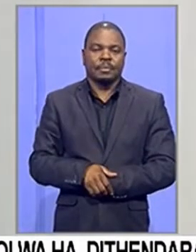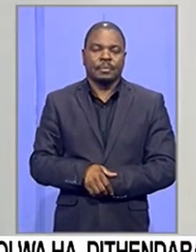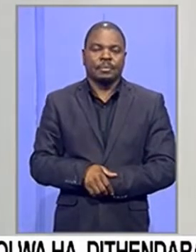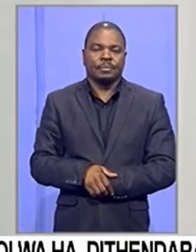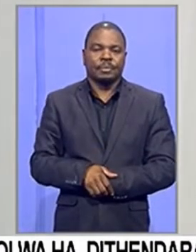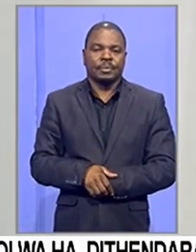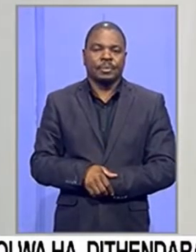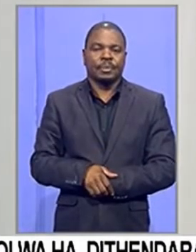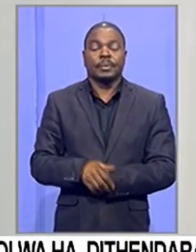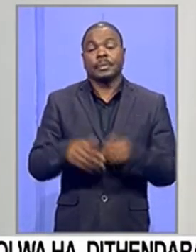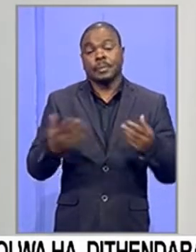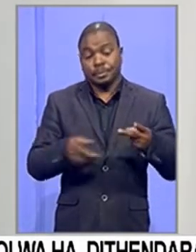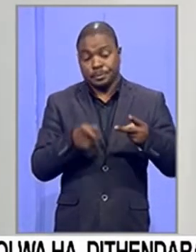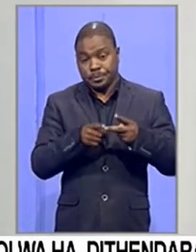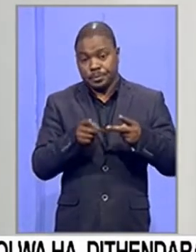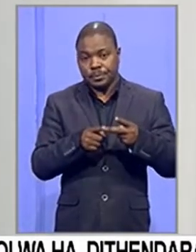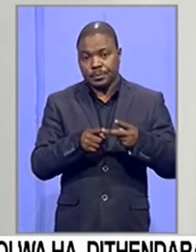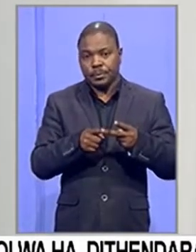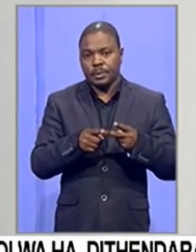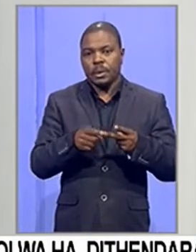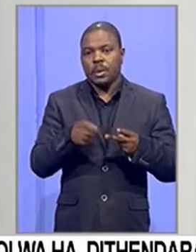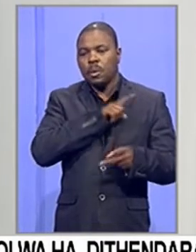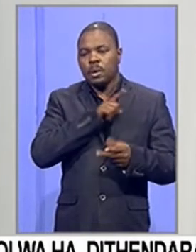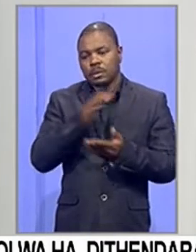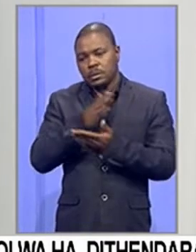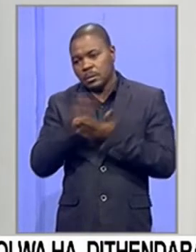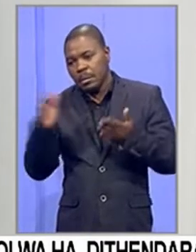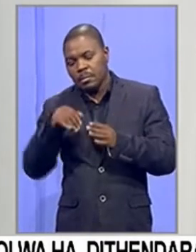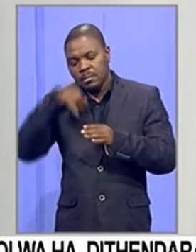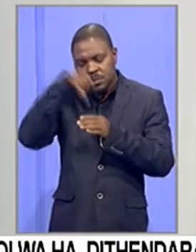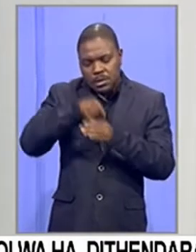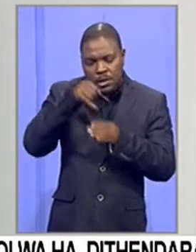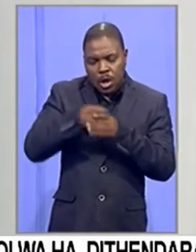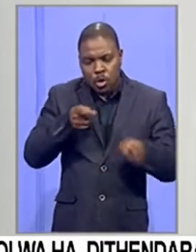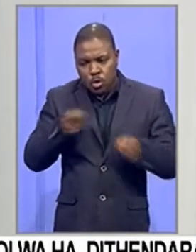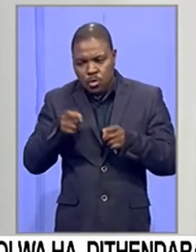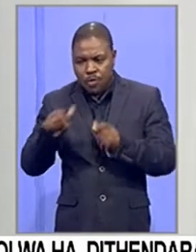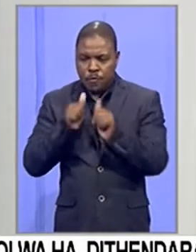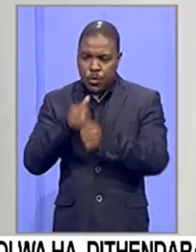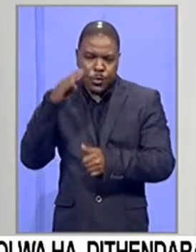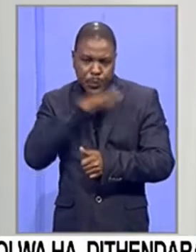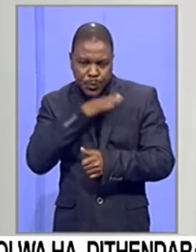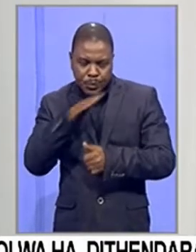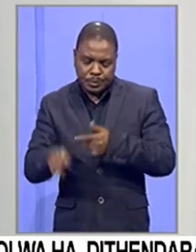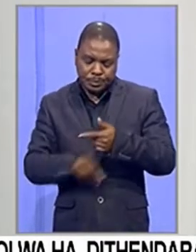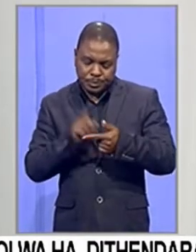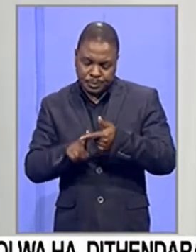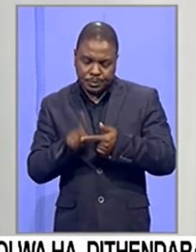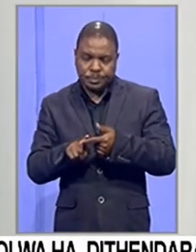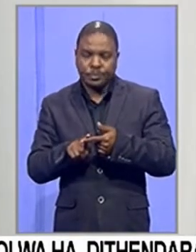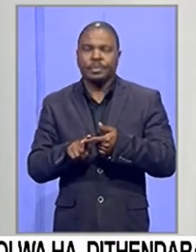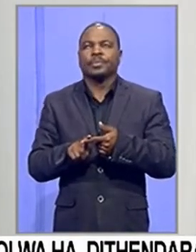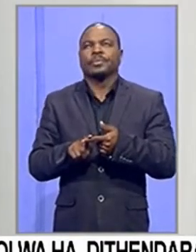process, including not adhering to some of our internal controls, including